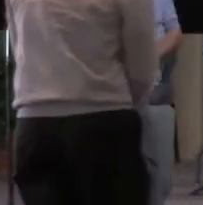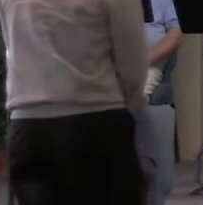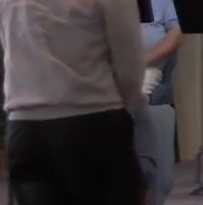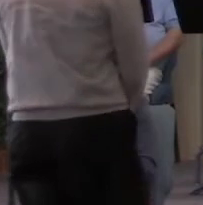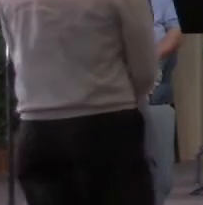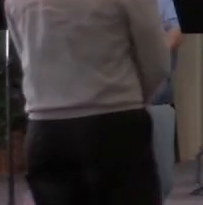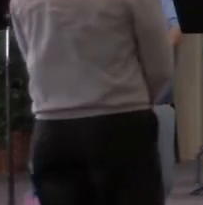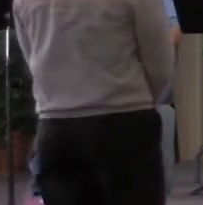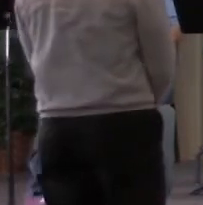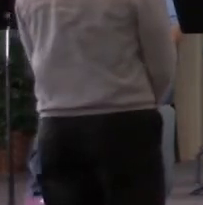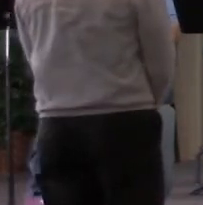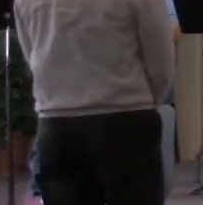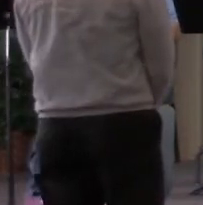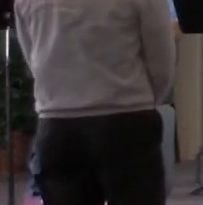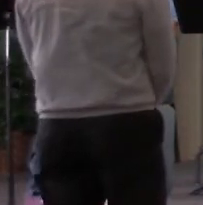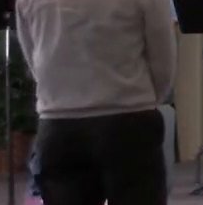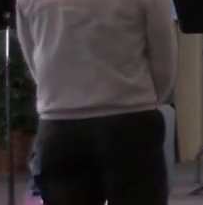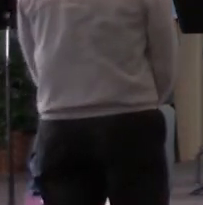A simple cracker,